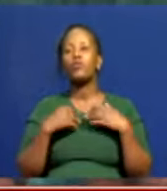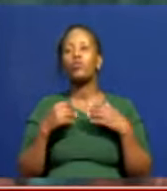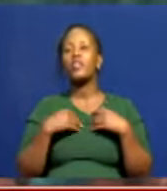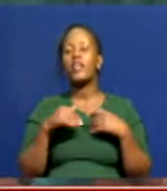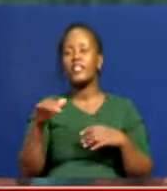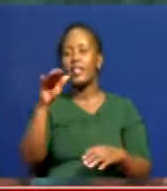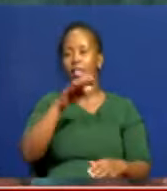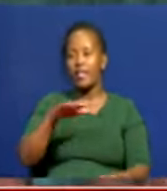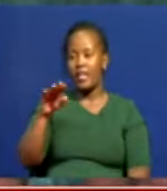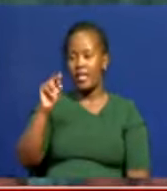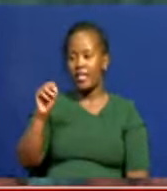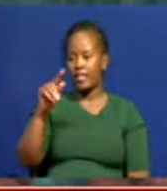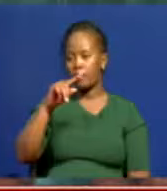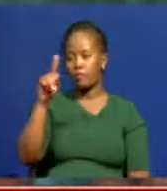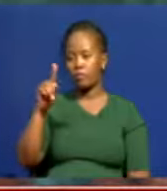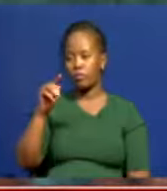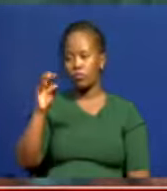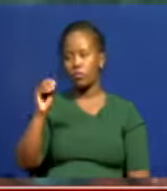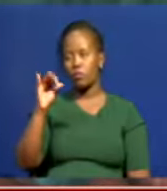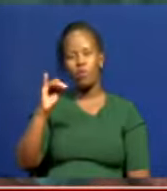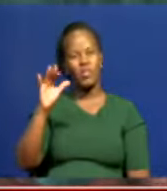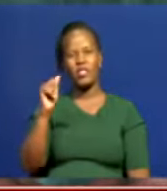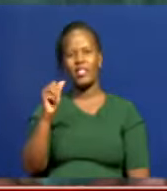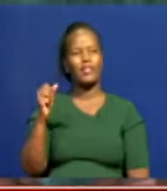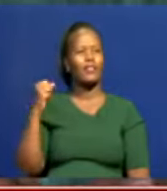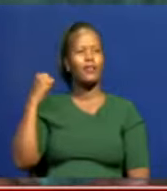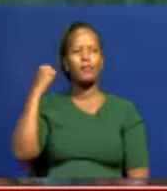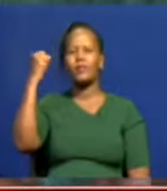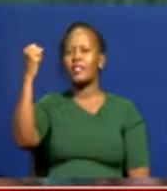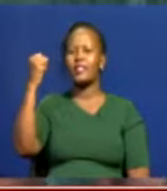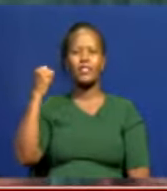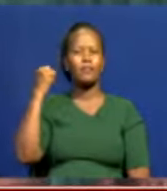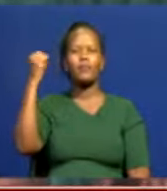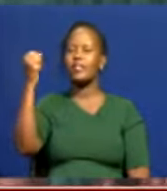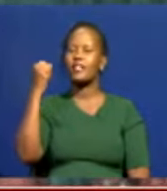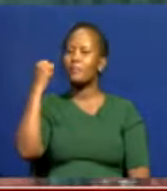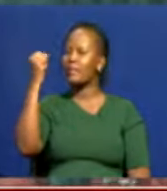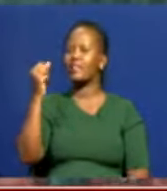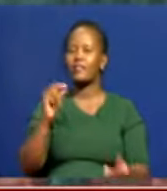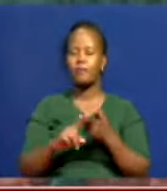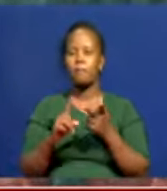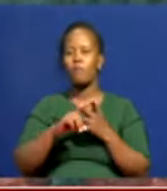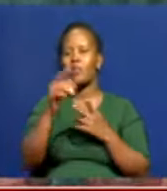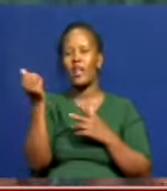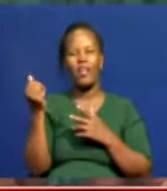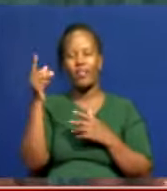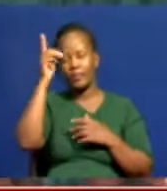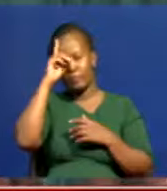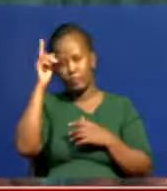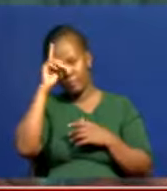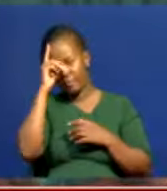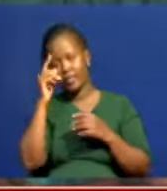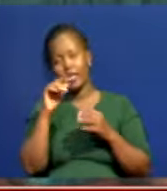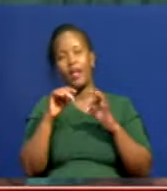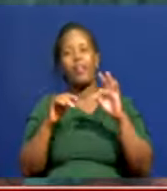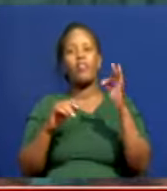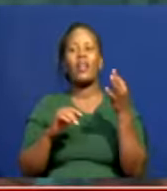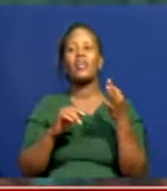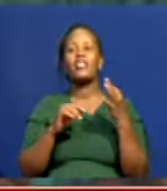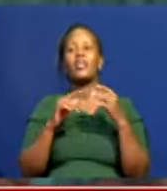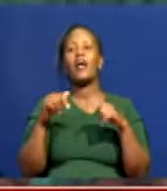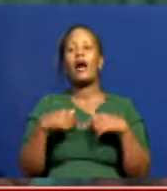Nzoia, kwanza ni siasa mingi, pili ni fitina mingi, tatu ni sisi